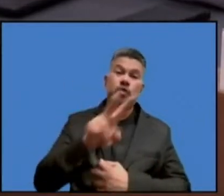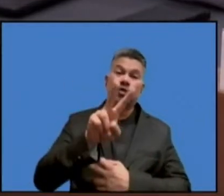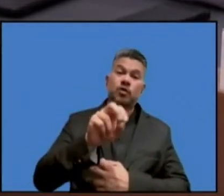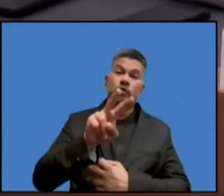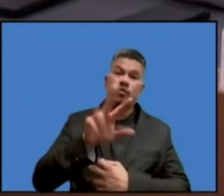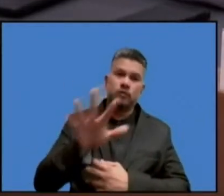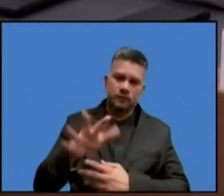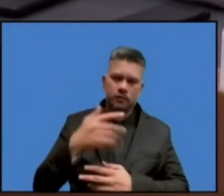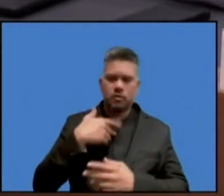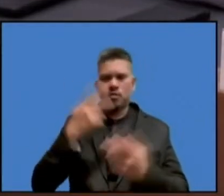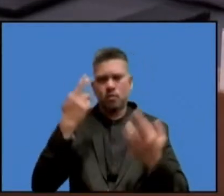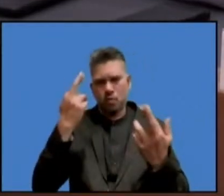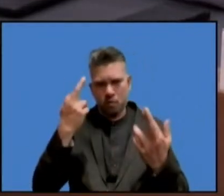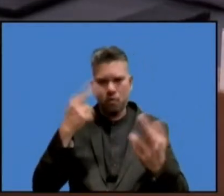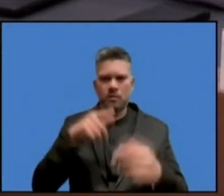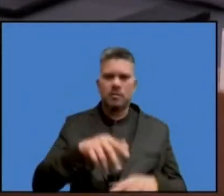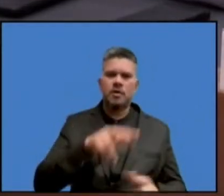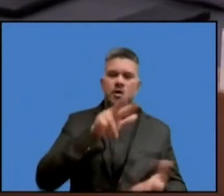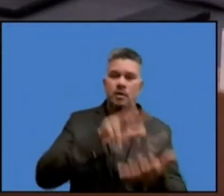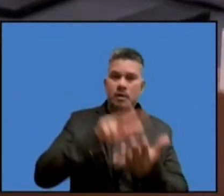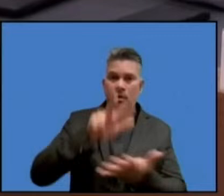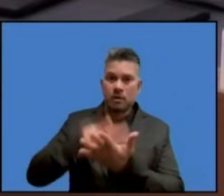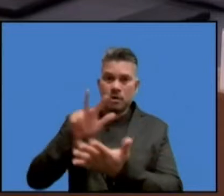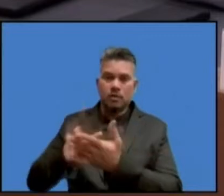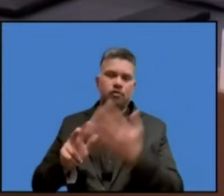on occupational safety and health.